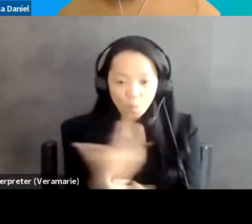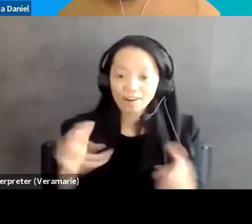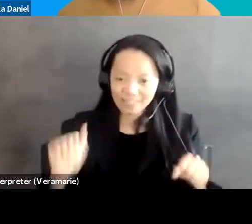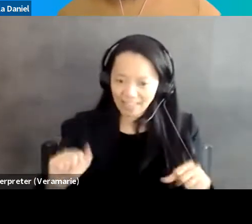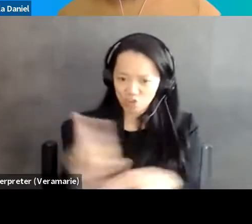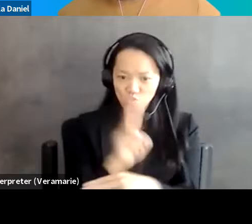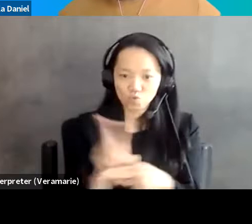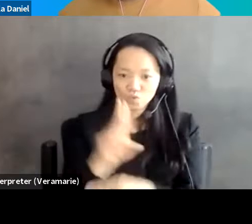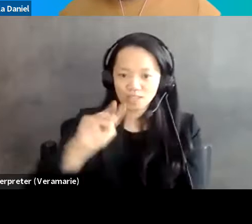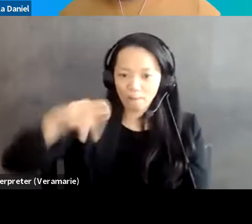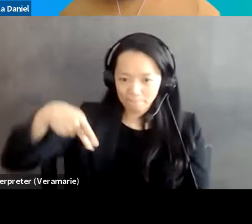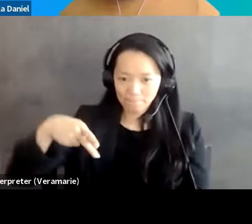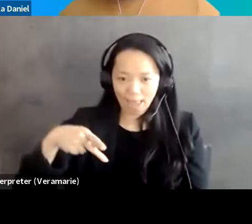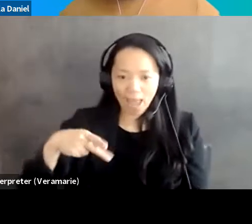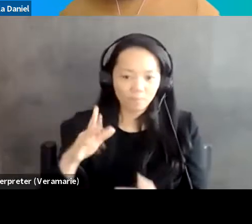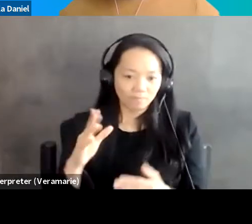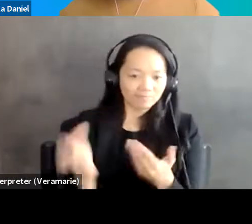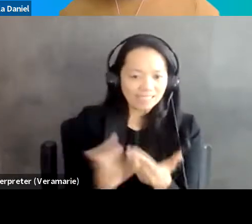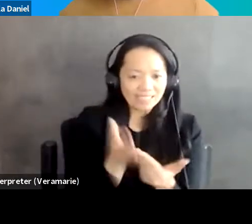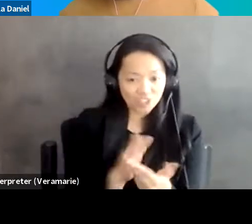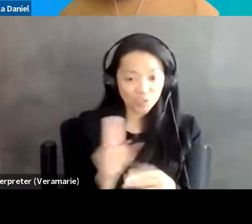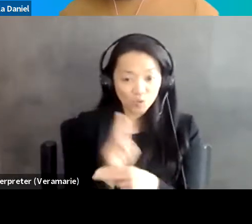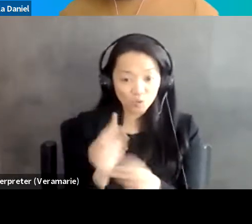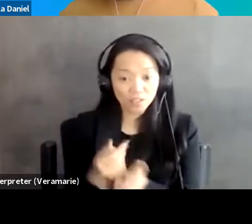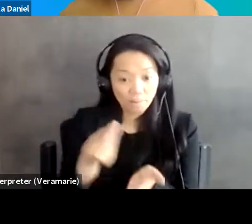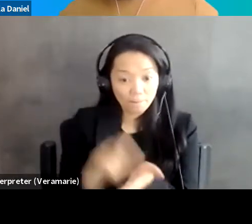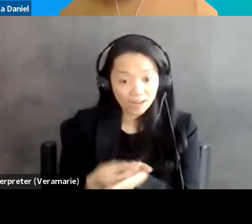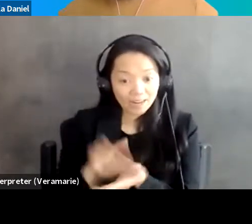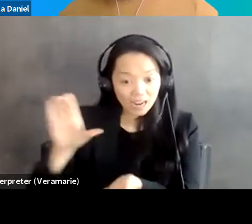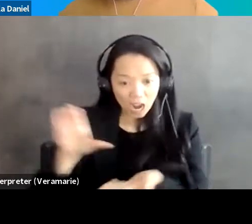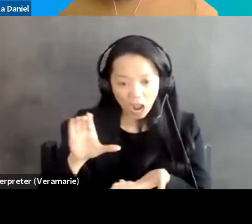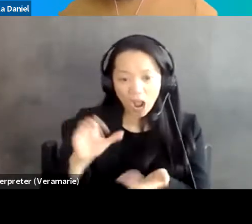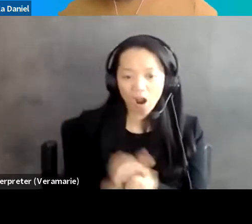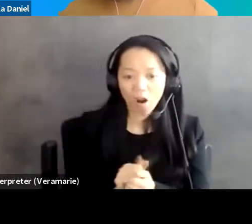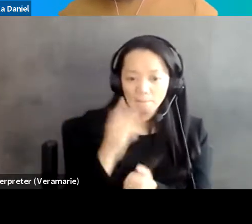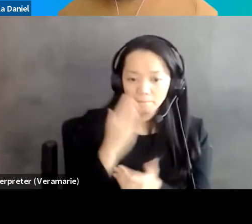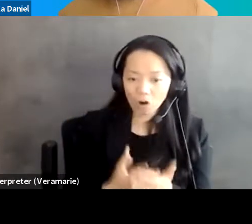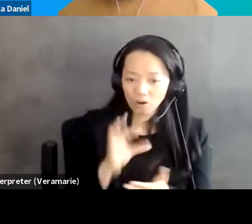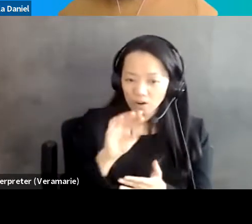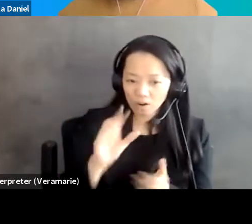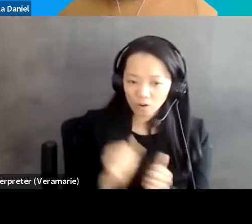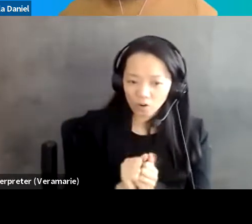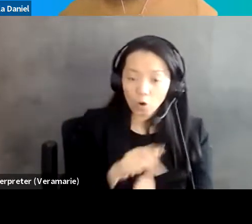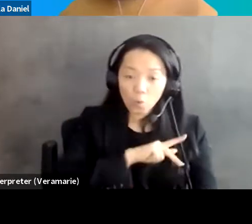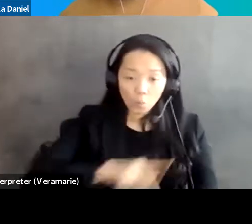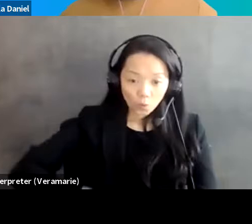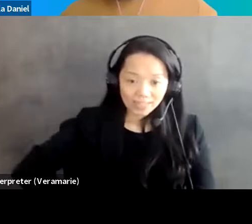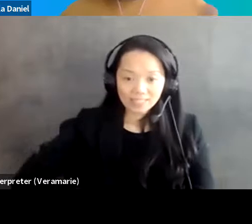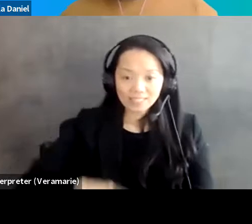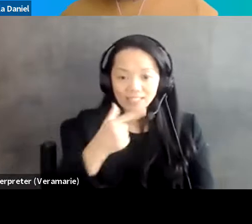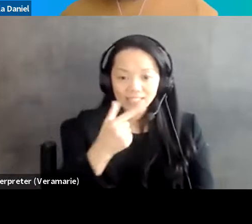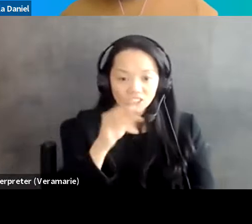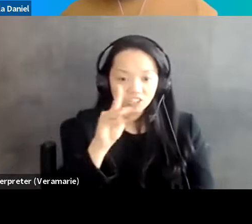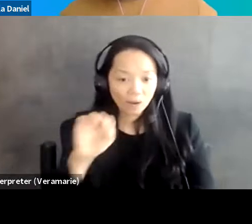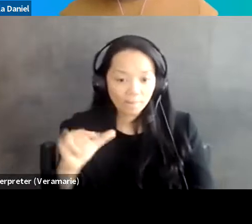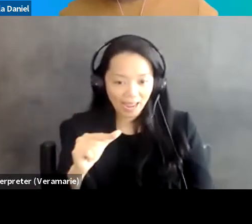go in and map their community in an easy fashion. We're funded in part by Schmidt Futures and we're a partner with Princeton Gerrymandering Project, so no worries